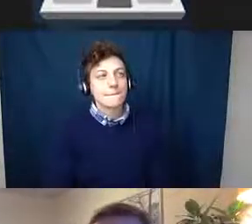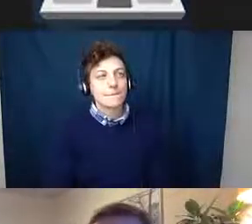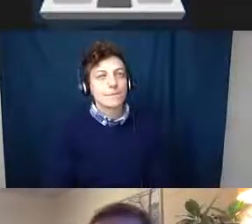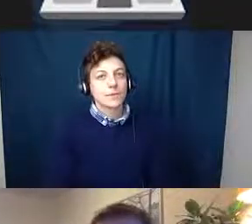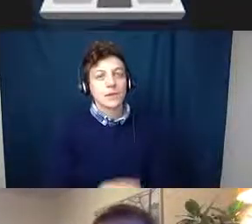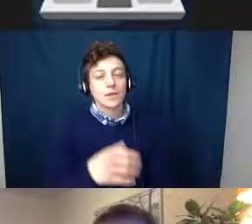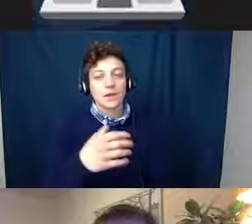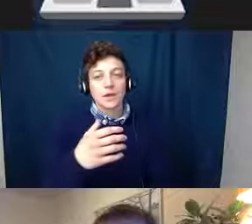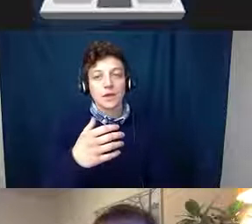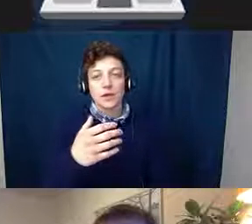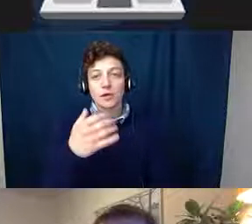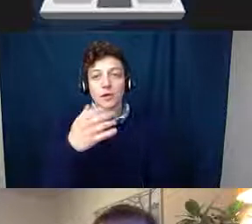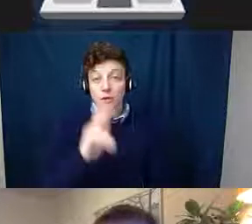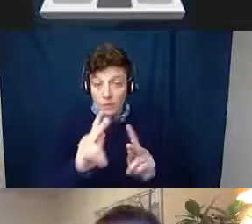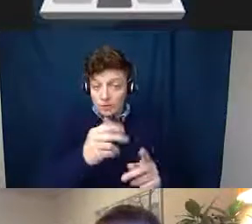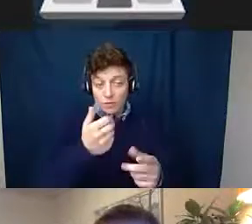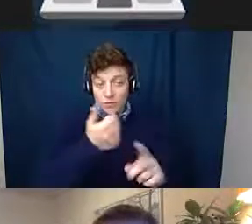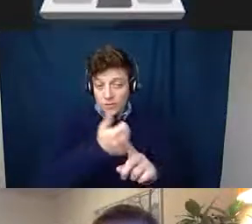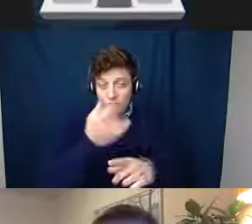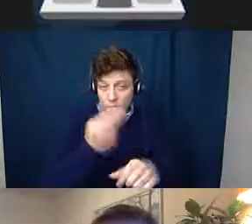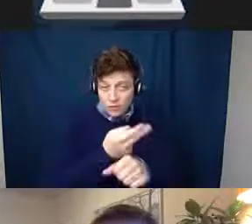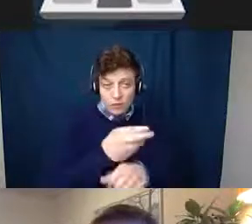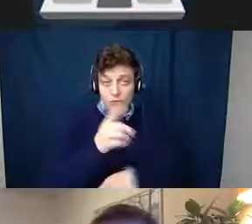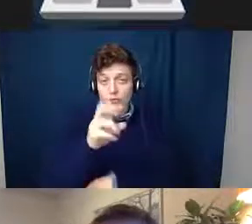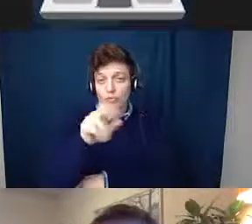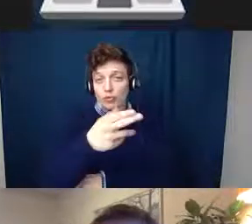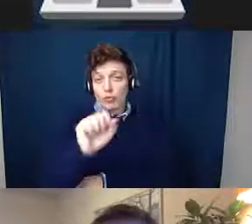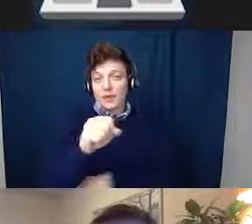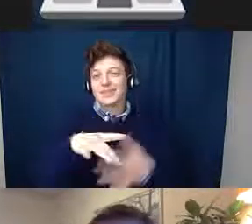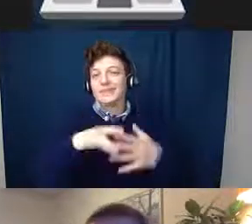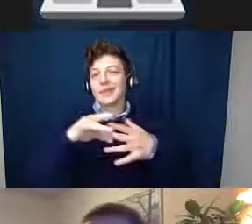unions and people using drugs have really been at the forefront of activism for